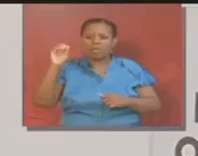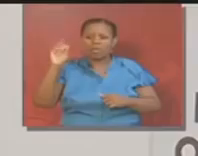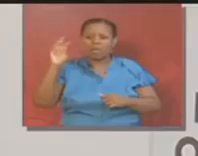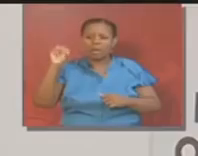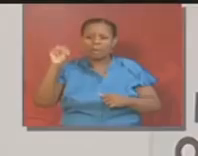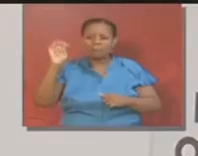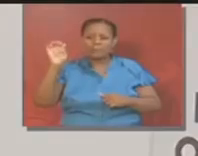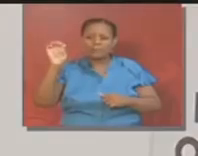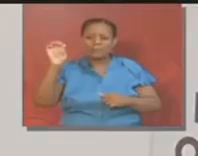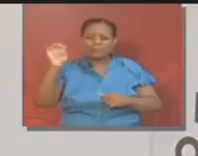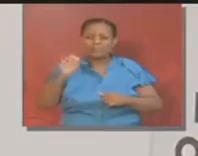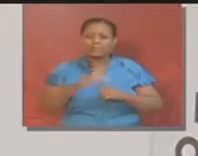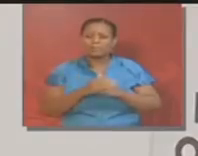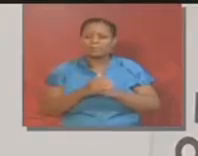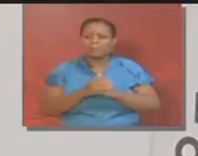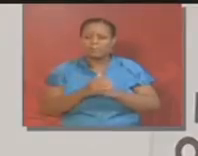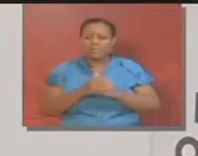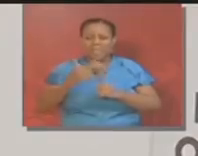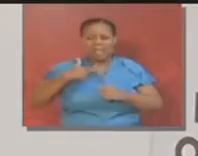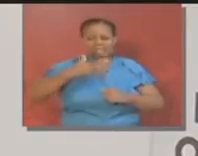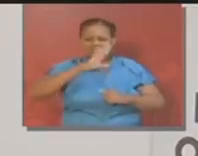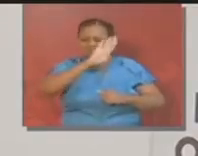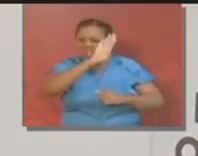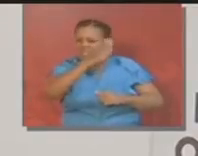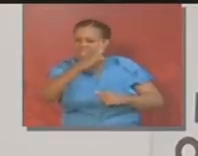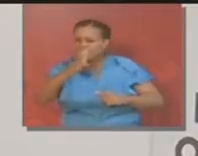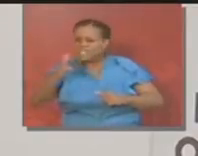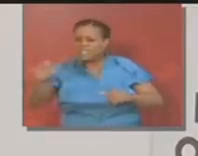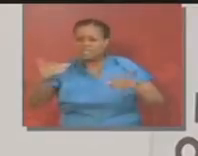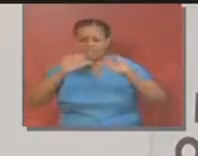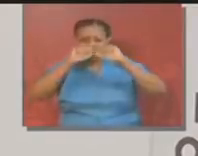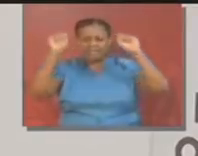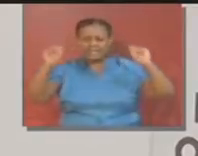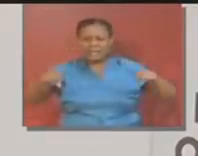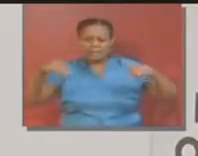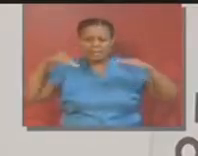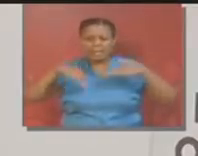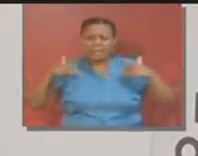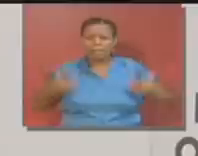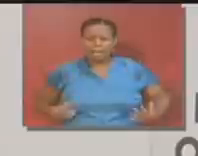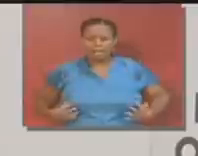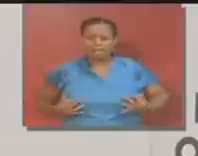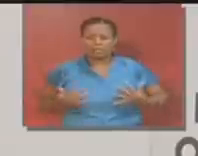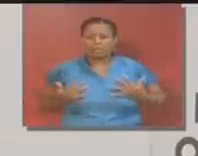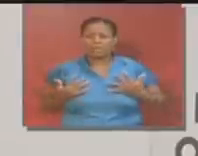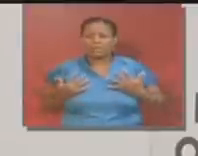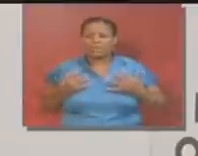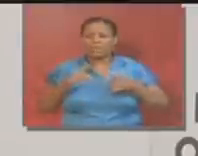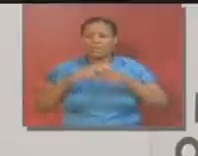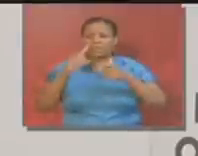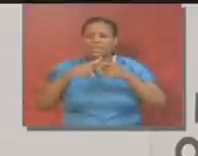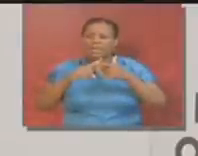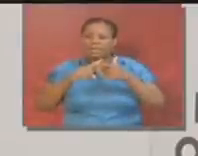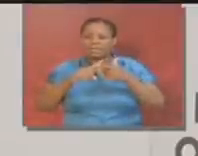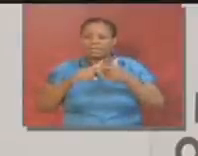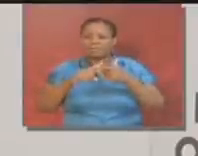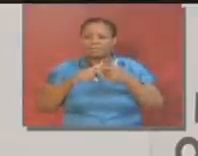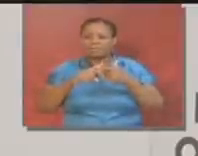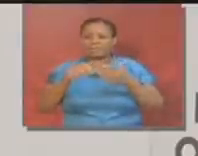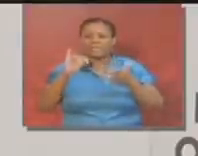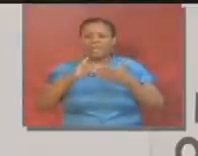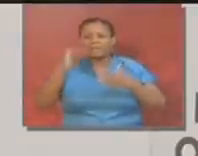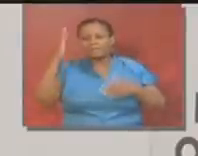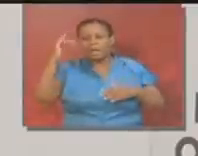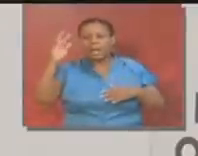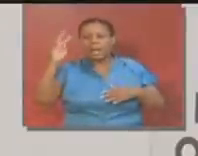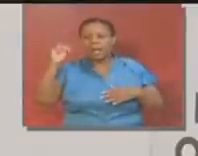be multiple systems, they must be inflamed, and it's in one package, and that's why it's called MIS-C in